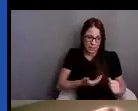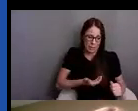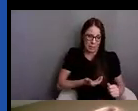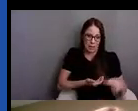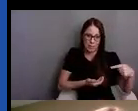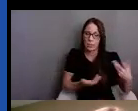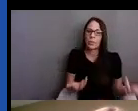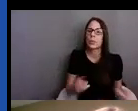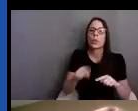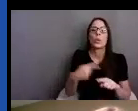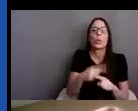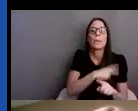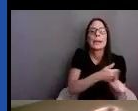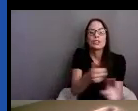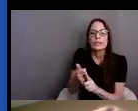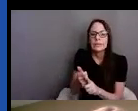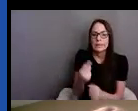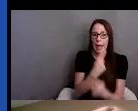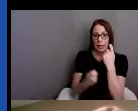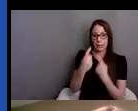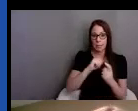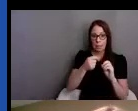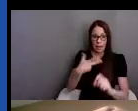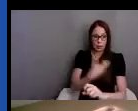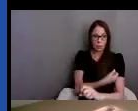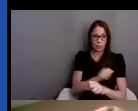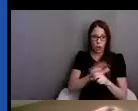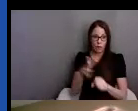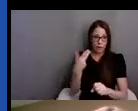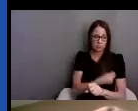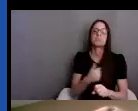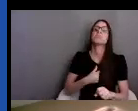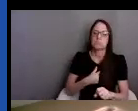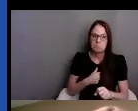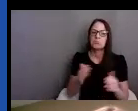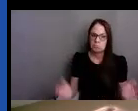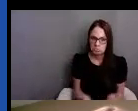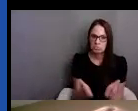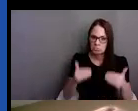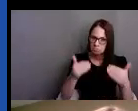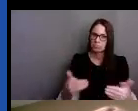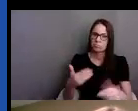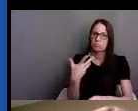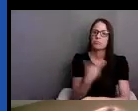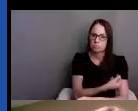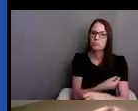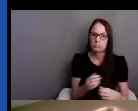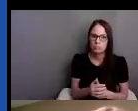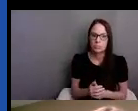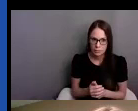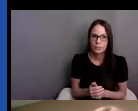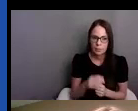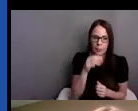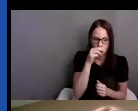When patients ask me about COVID vaccination, I generally encourage them to get vaccinated. It is